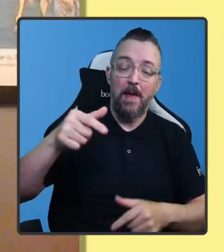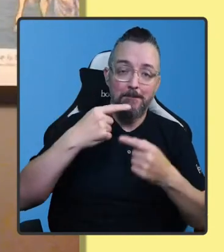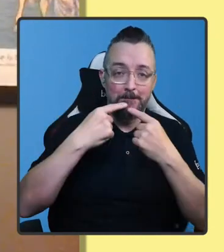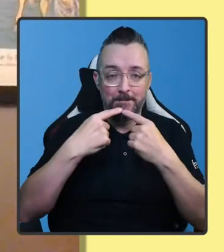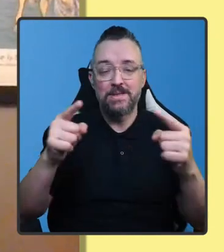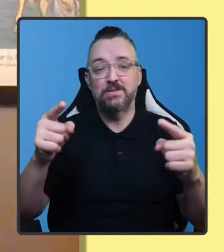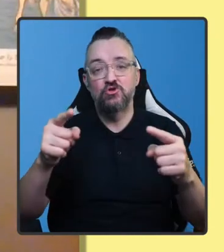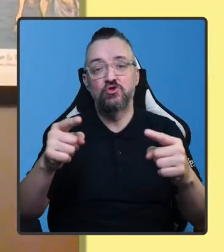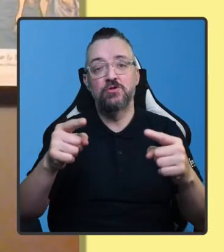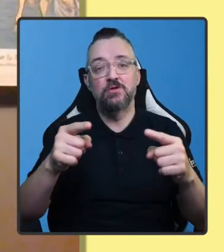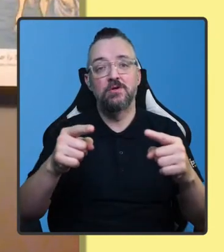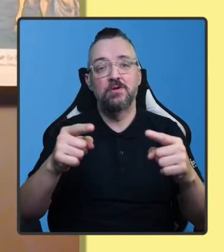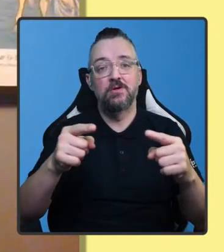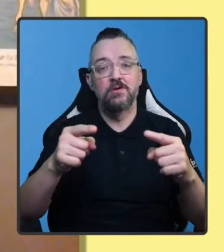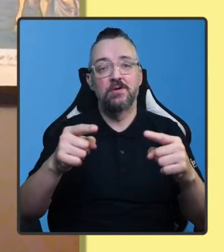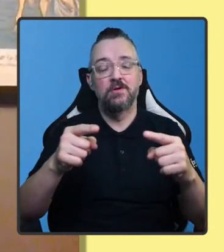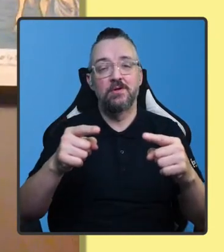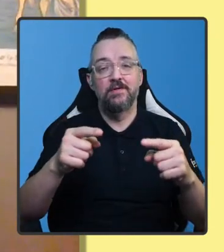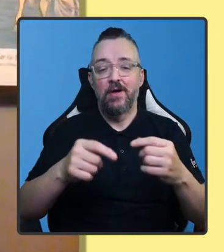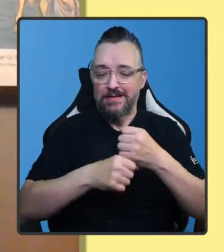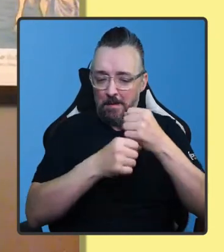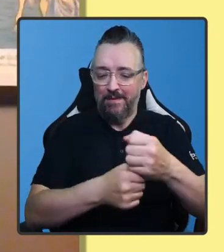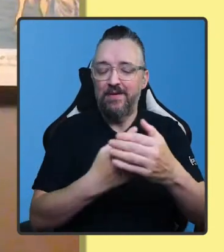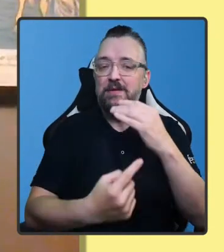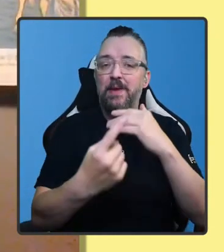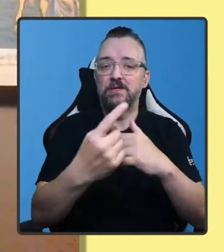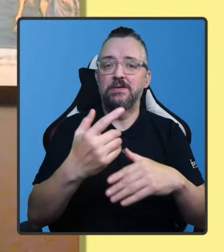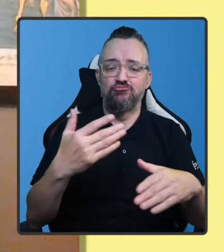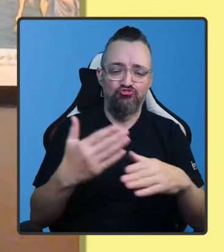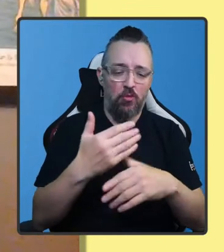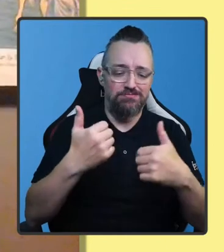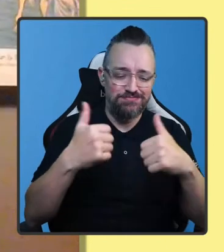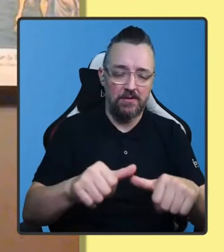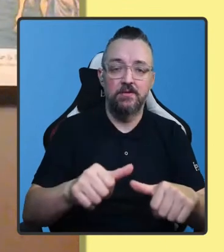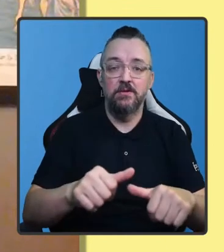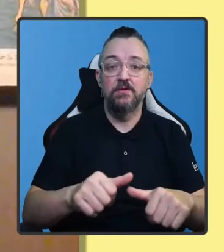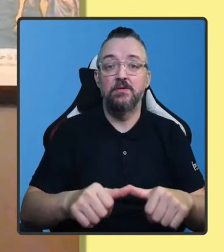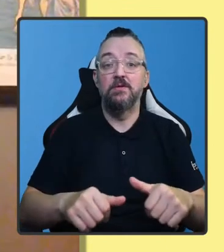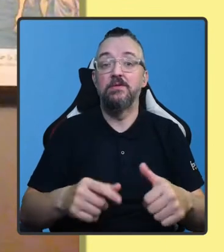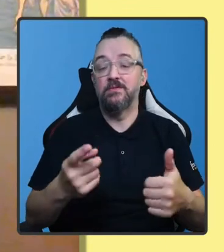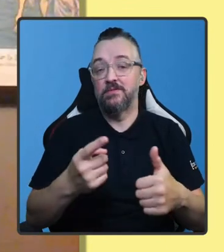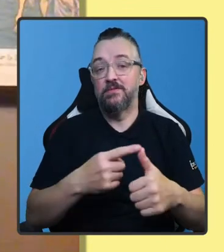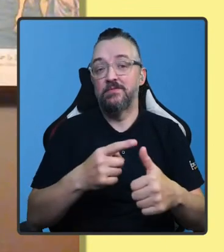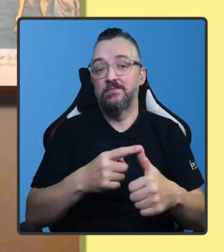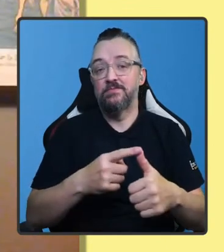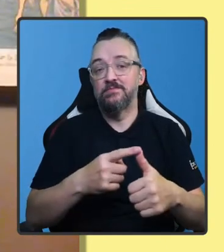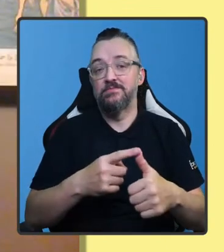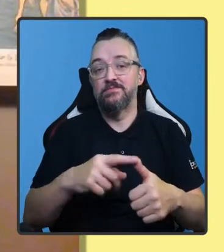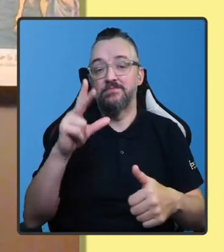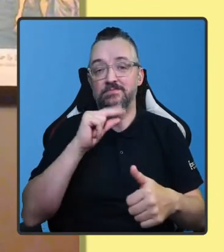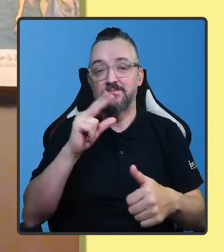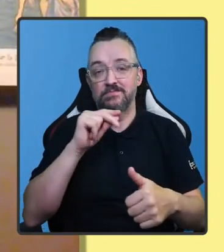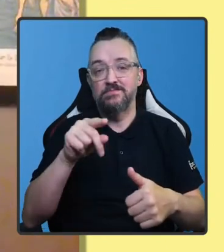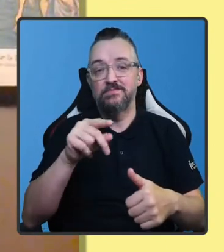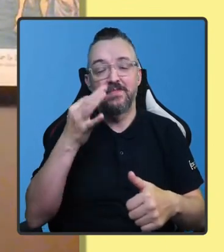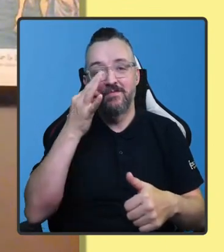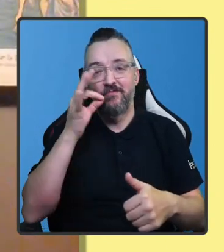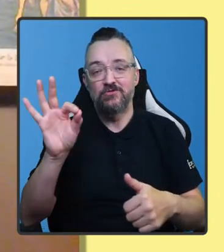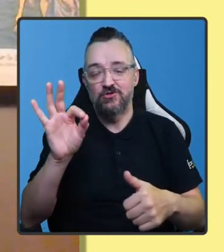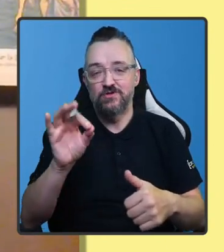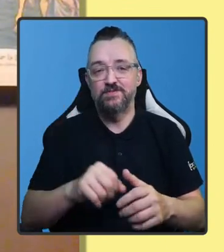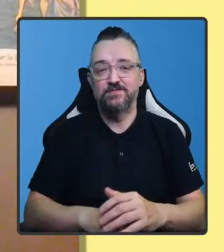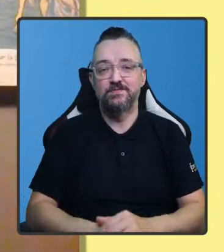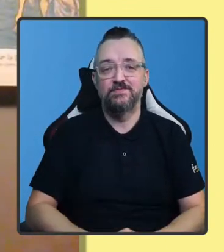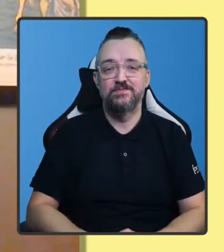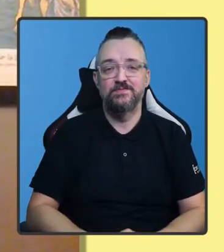for independence and get the job done. Et à nos amis en Europe, je vous en prie,